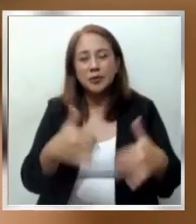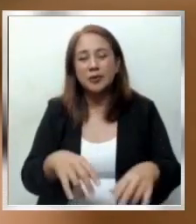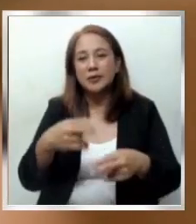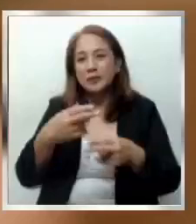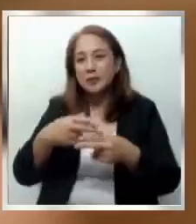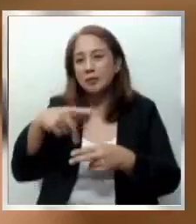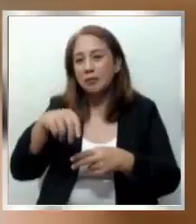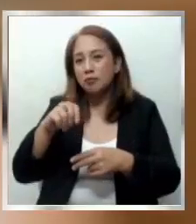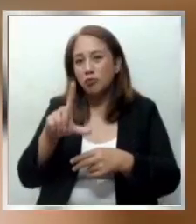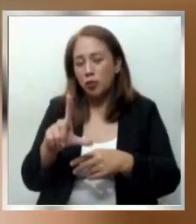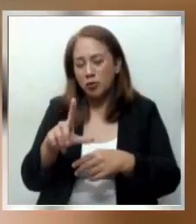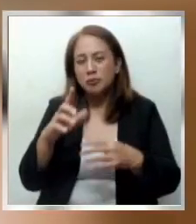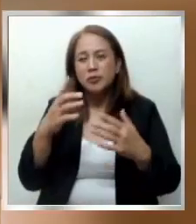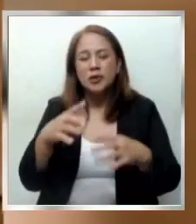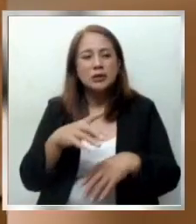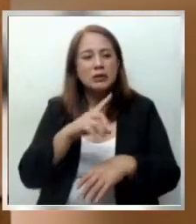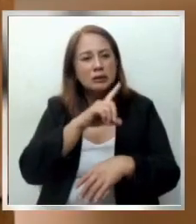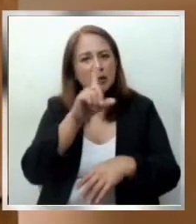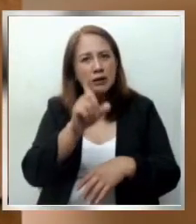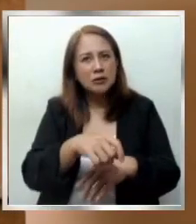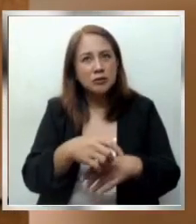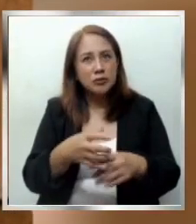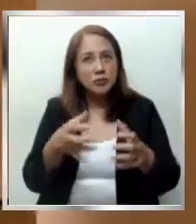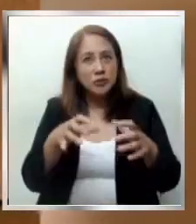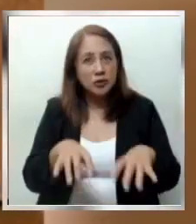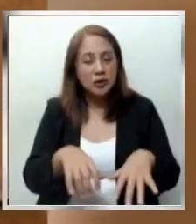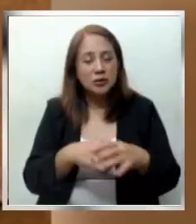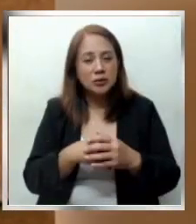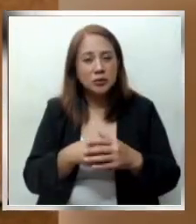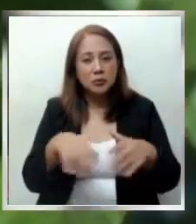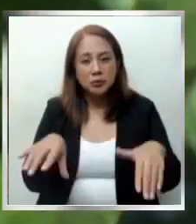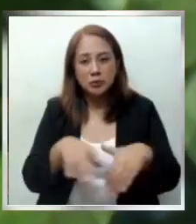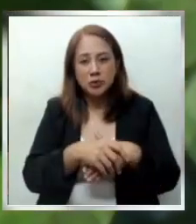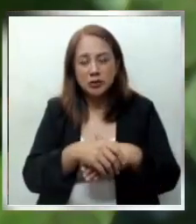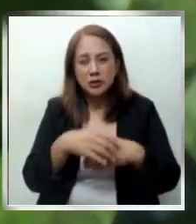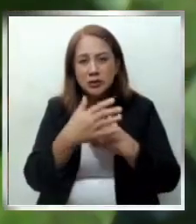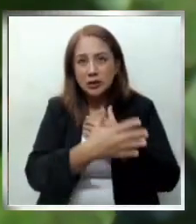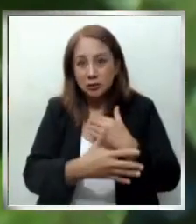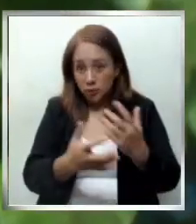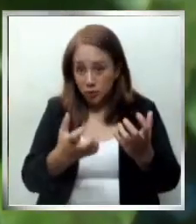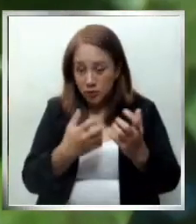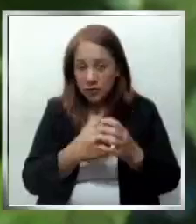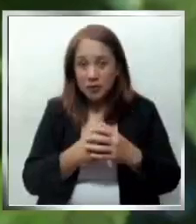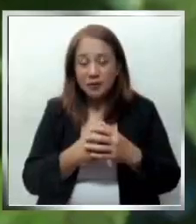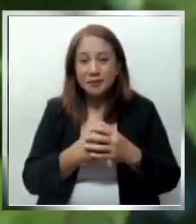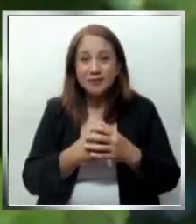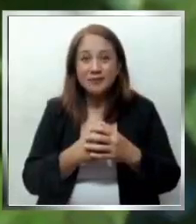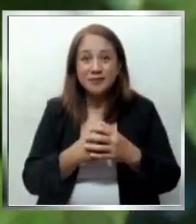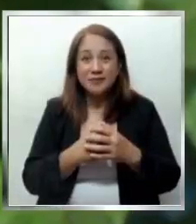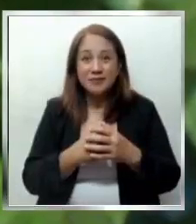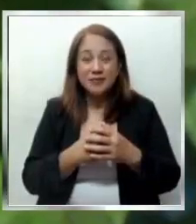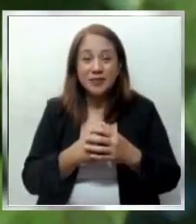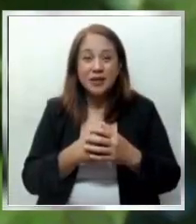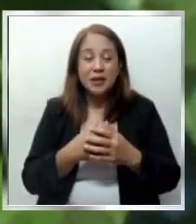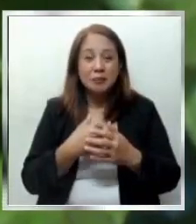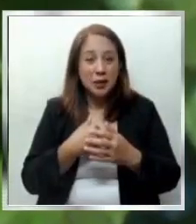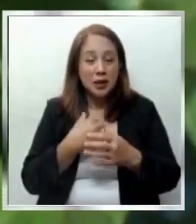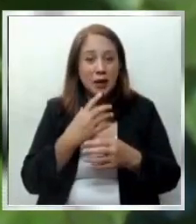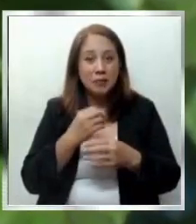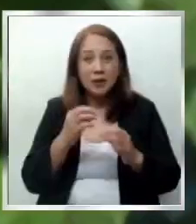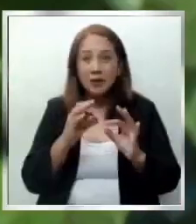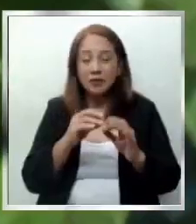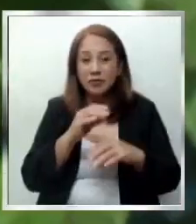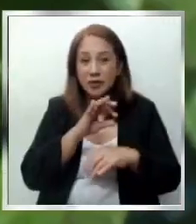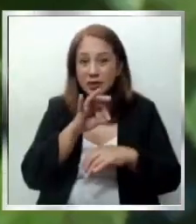tanong ni Tito Boy, given a chance to get married in this country, would you? I mean, if it was just me and my fiancé